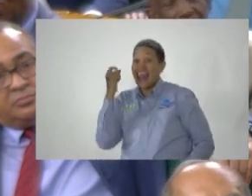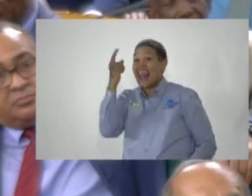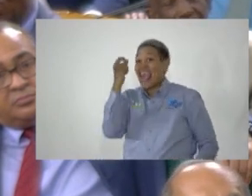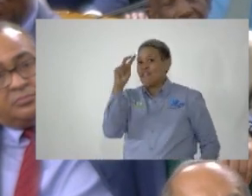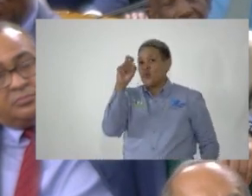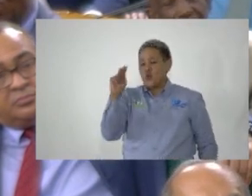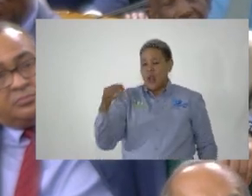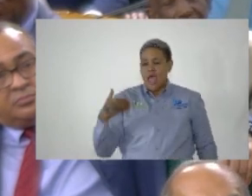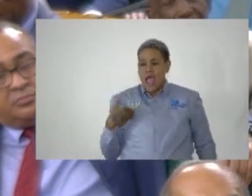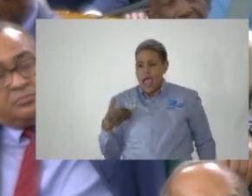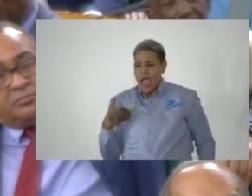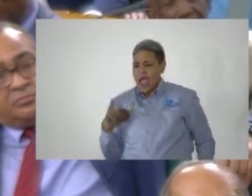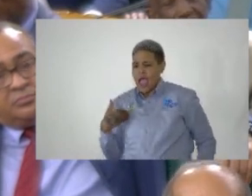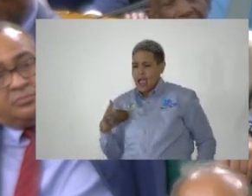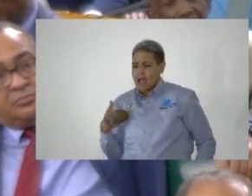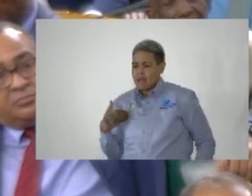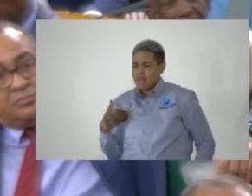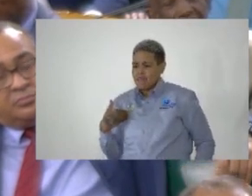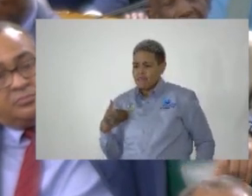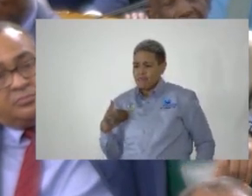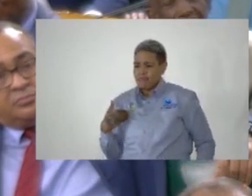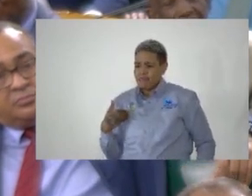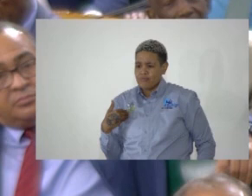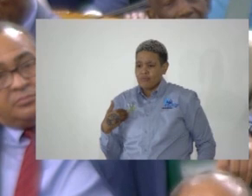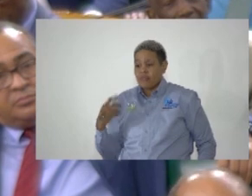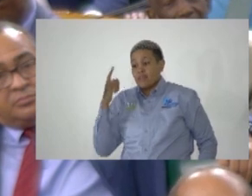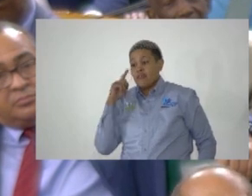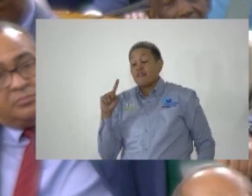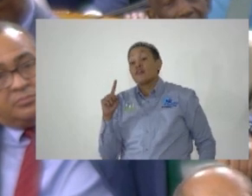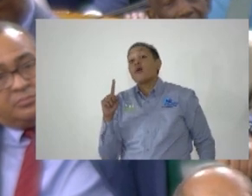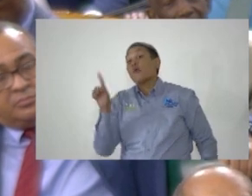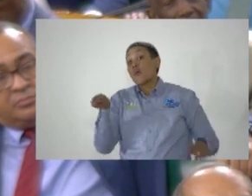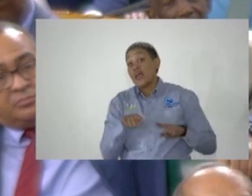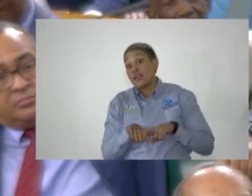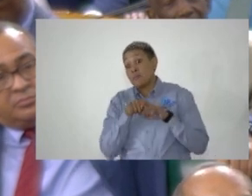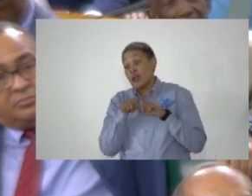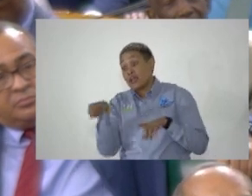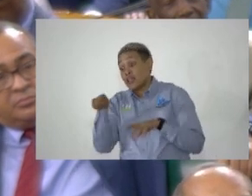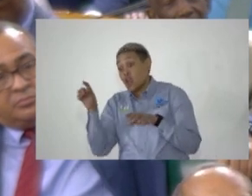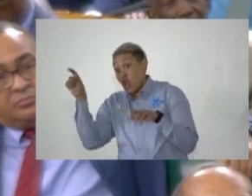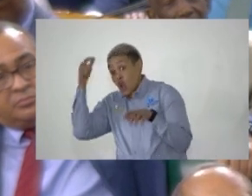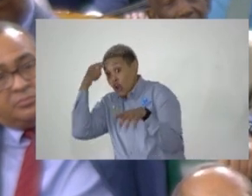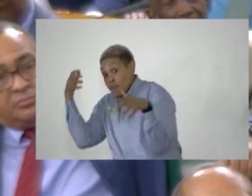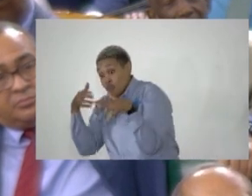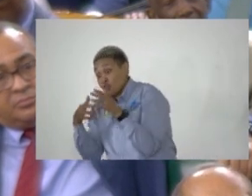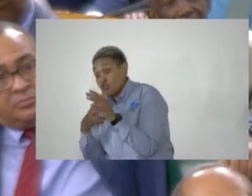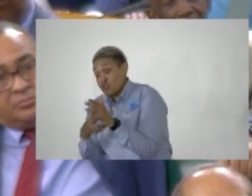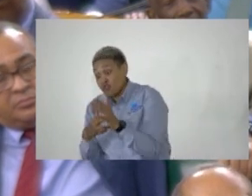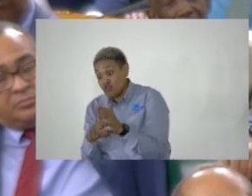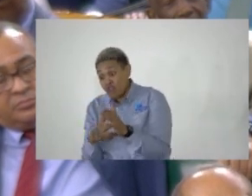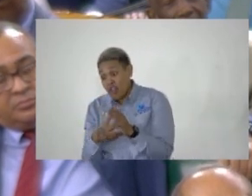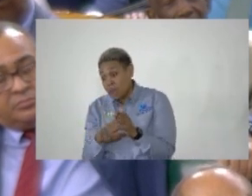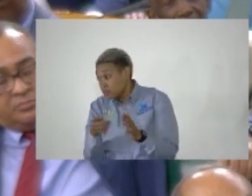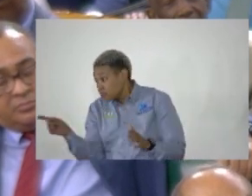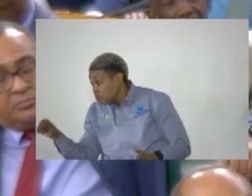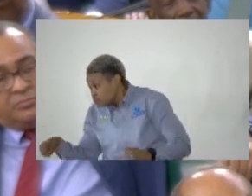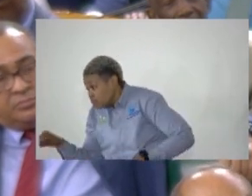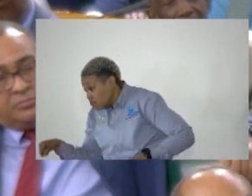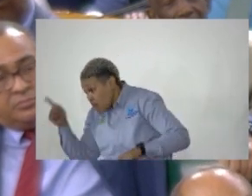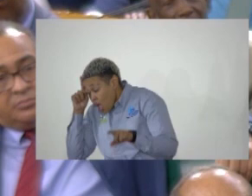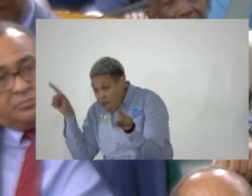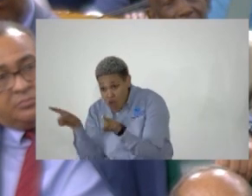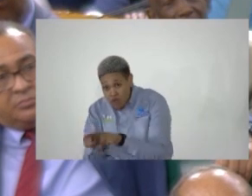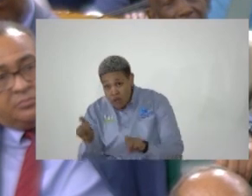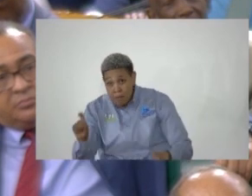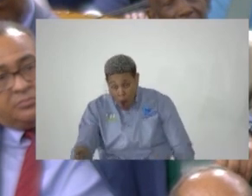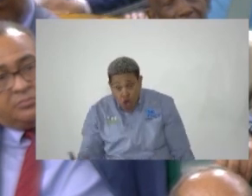Confederation. Once you agree, then for the union, for the public bodies they represent, you just apply that from behind across